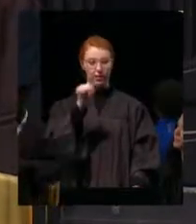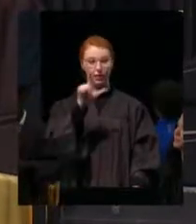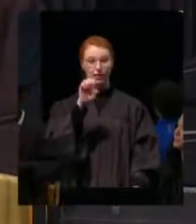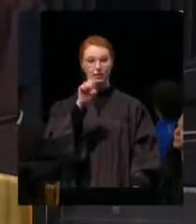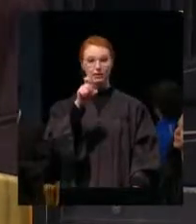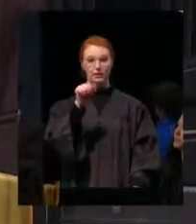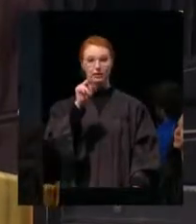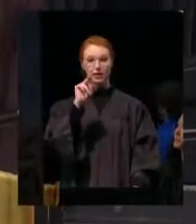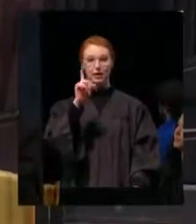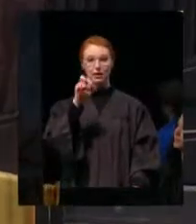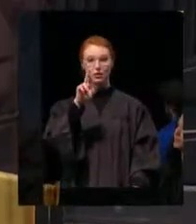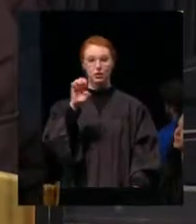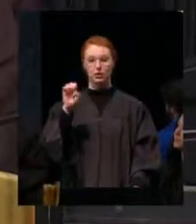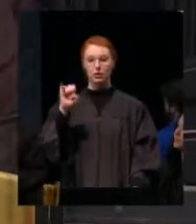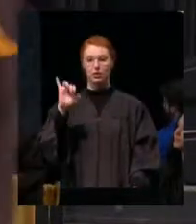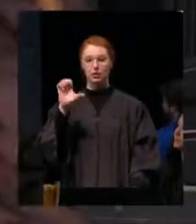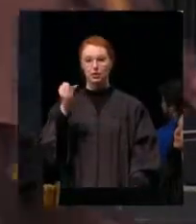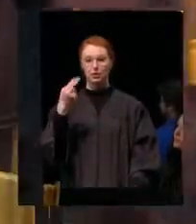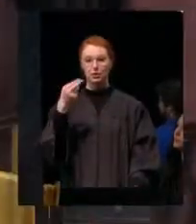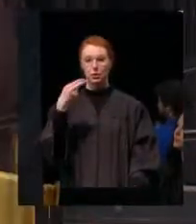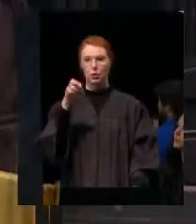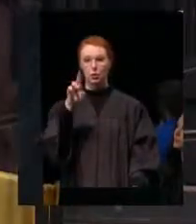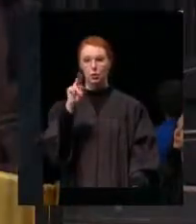Alexander Eshorn.